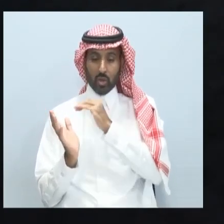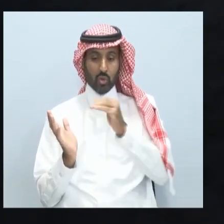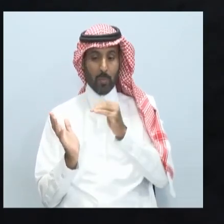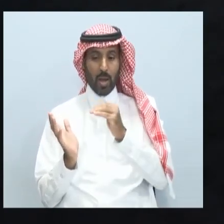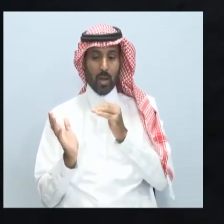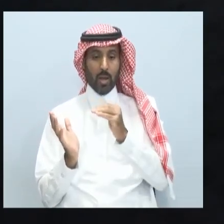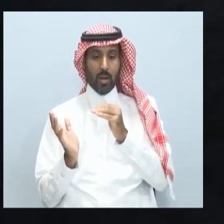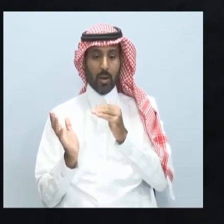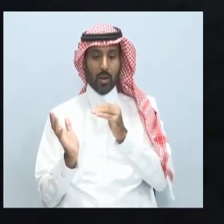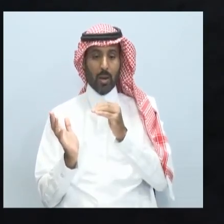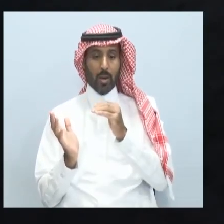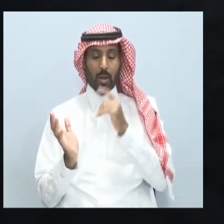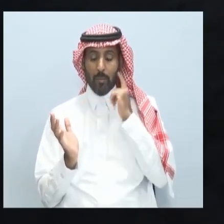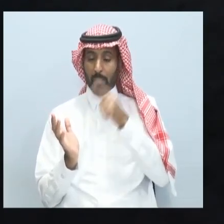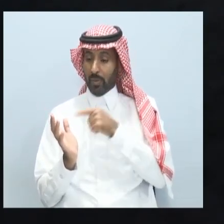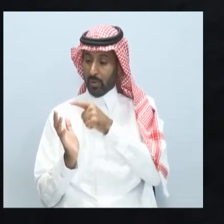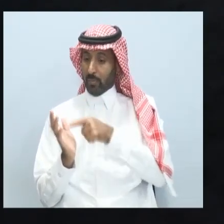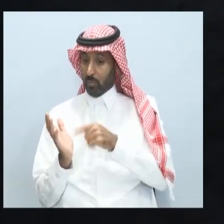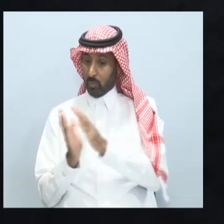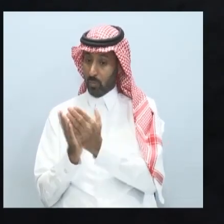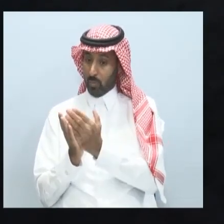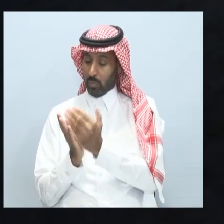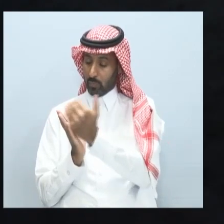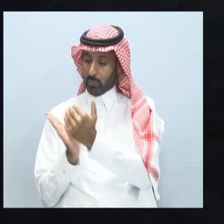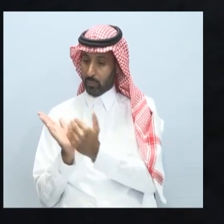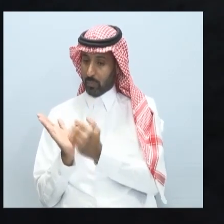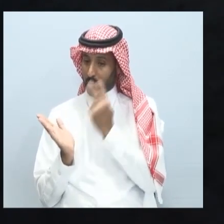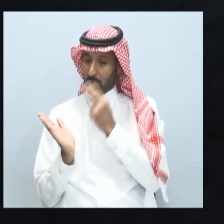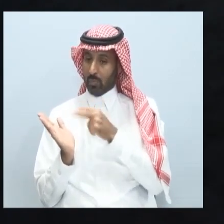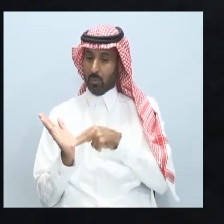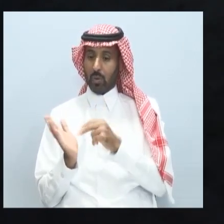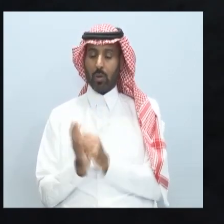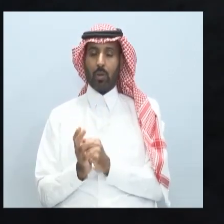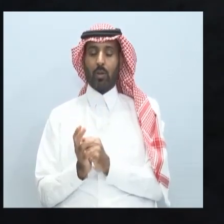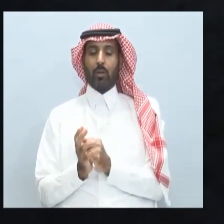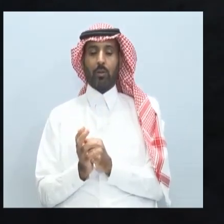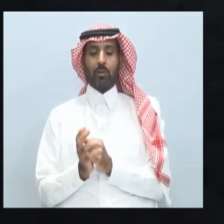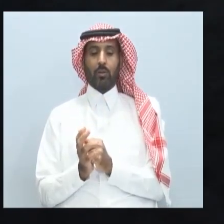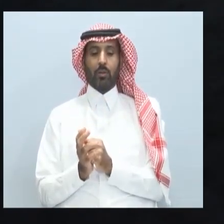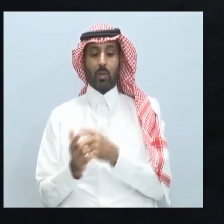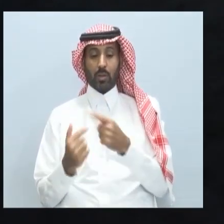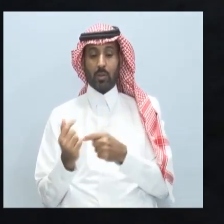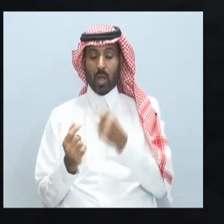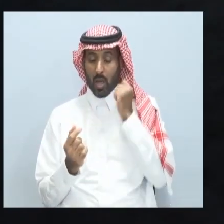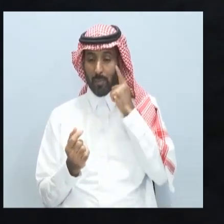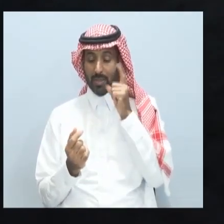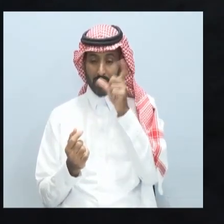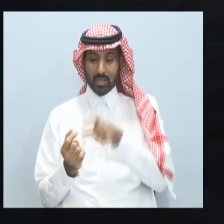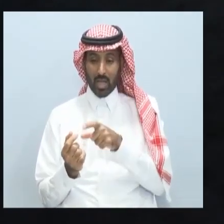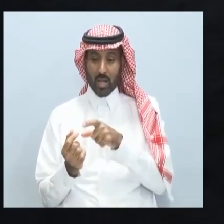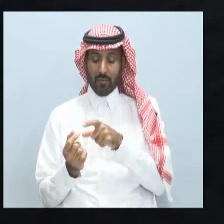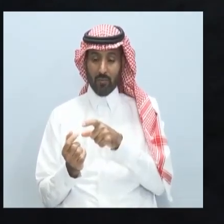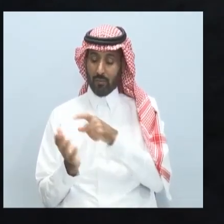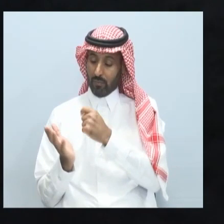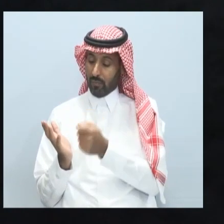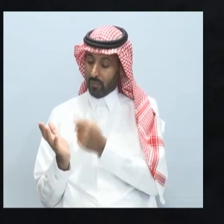phrases, the points that the book showed or pointed out to me. I also had myself rubriced